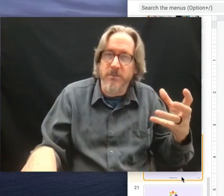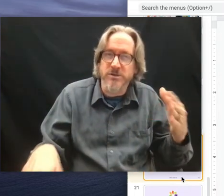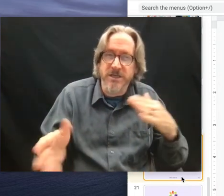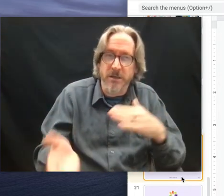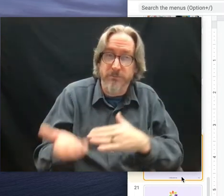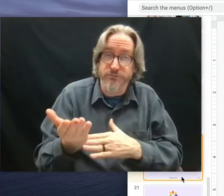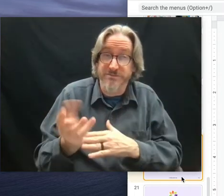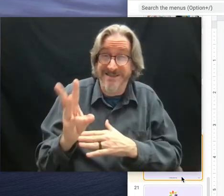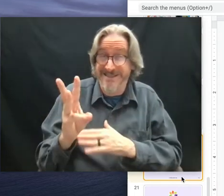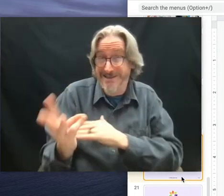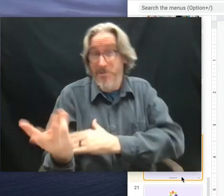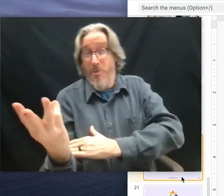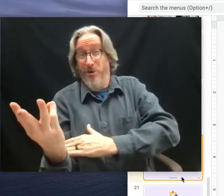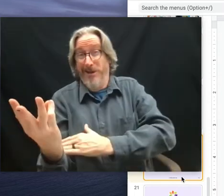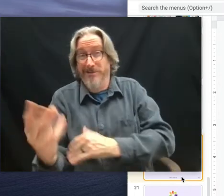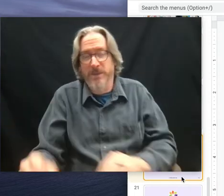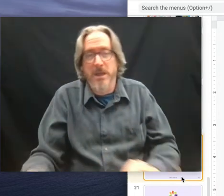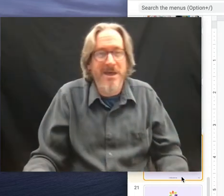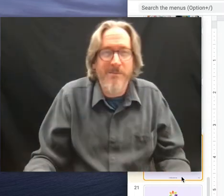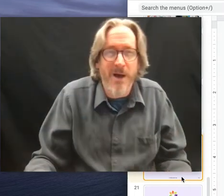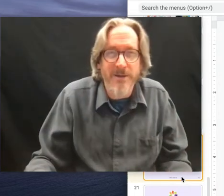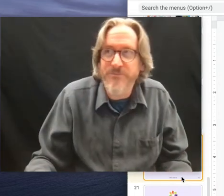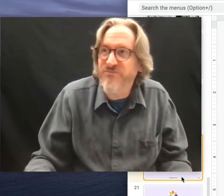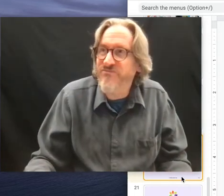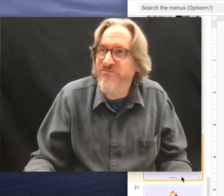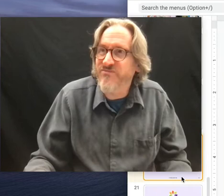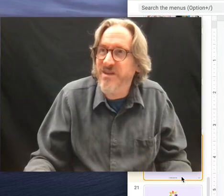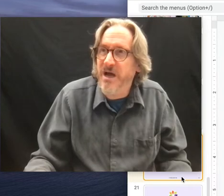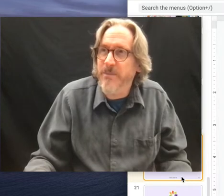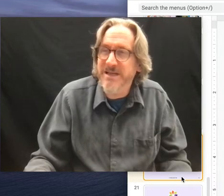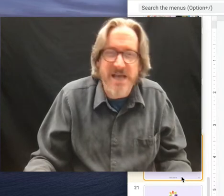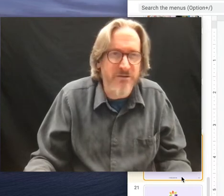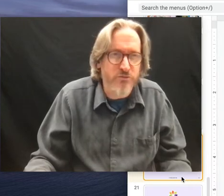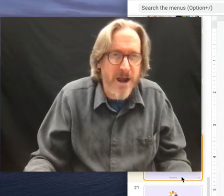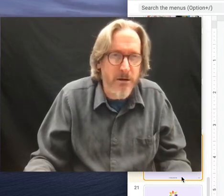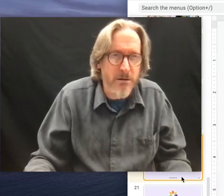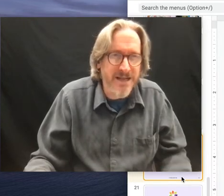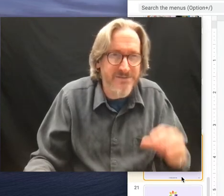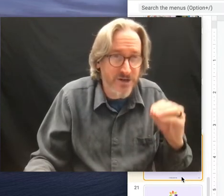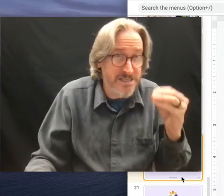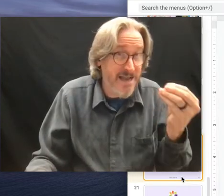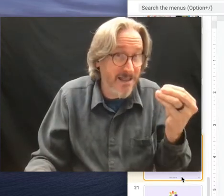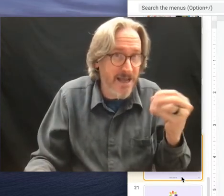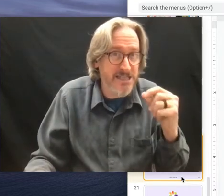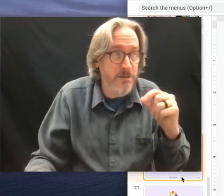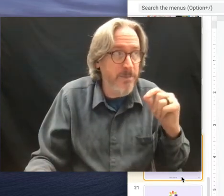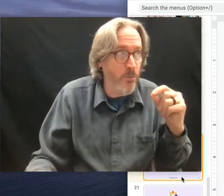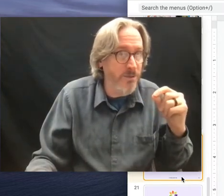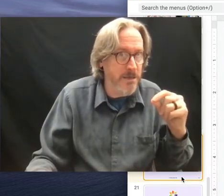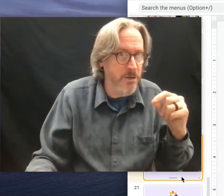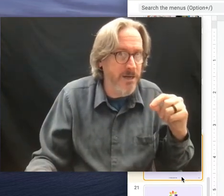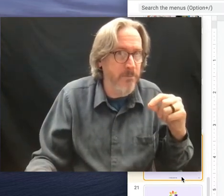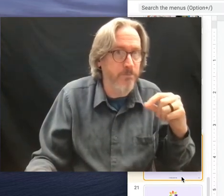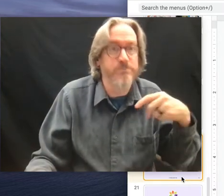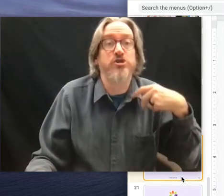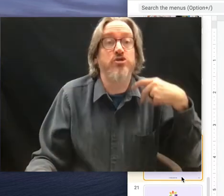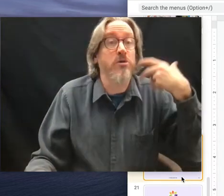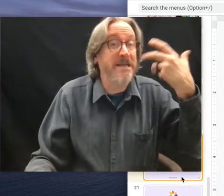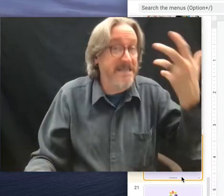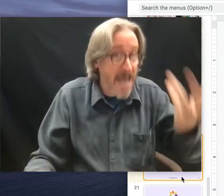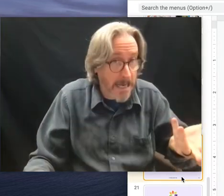incorporate the numbers in, like, 6 in the morning, but it's kind of rare. It's very stylized. People will tend to do it